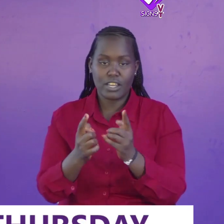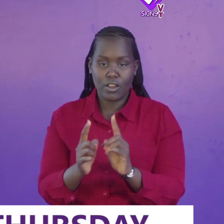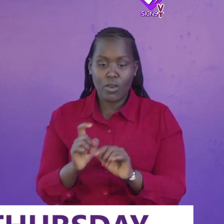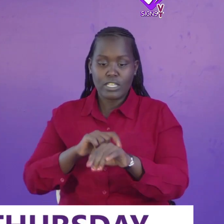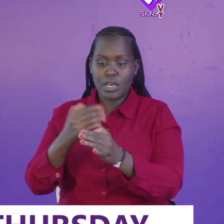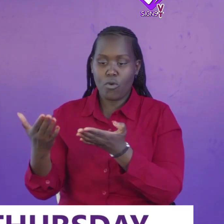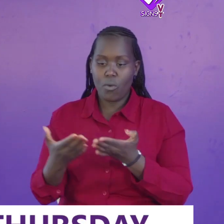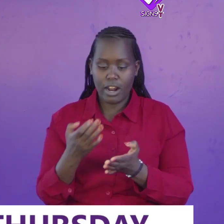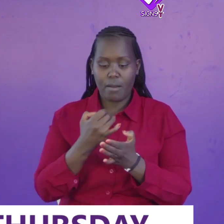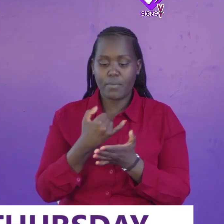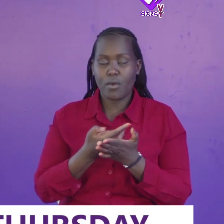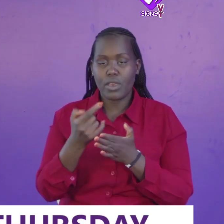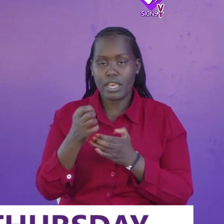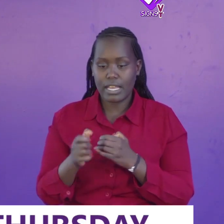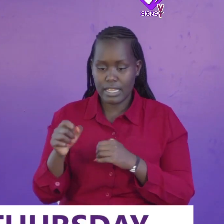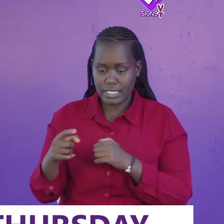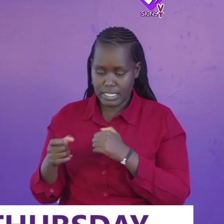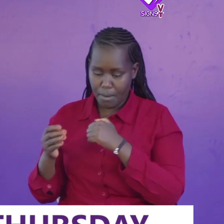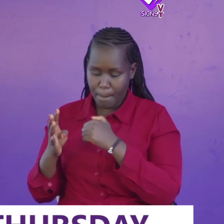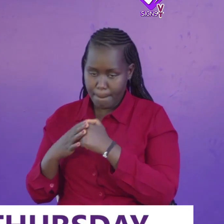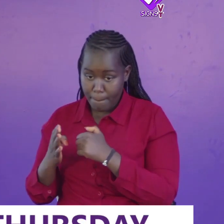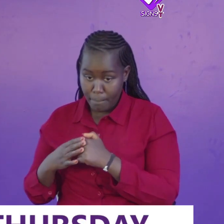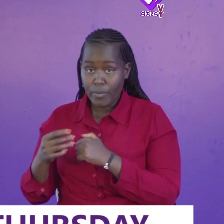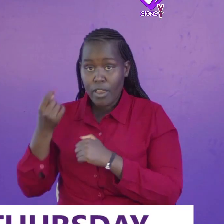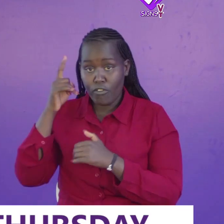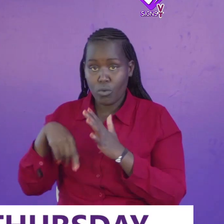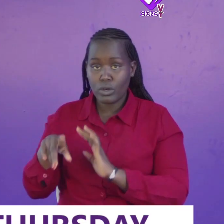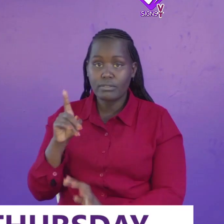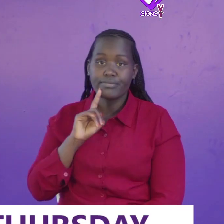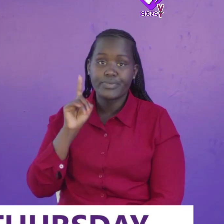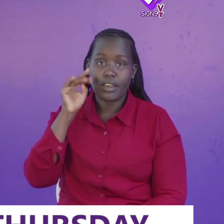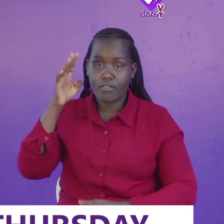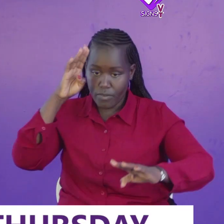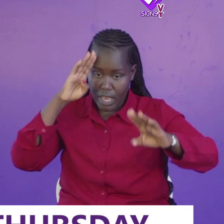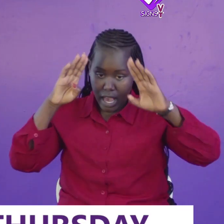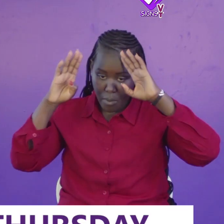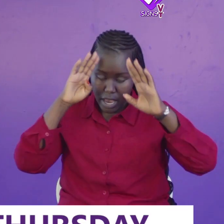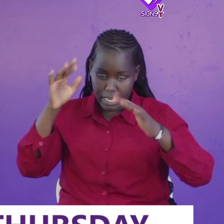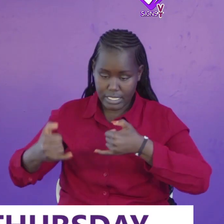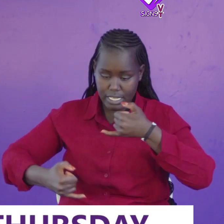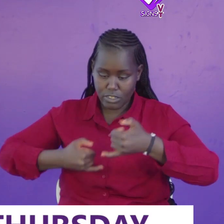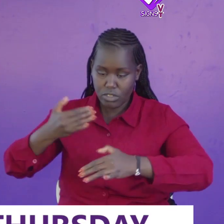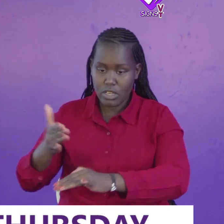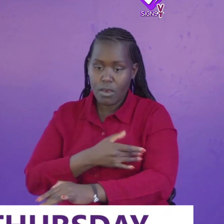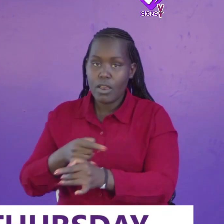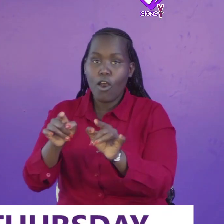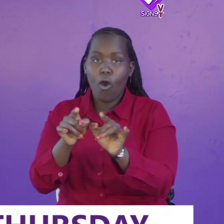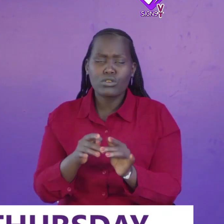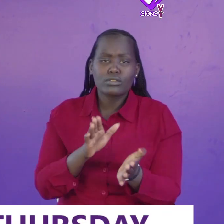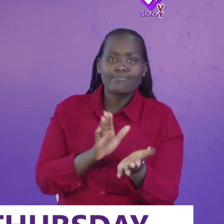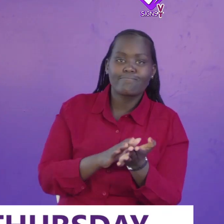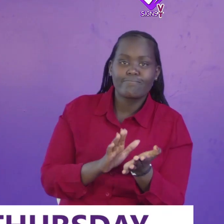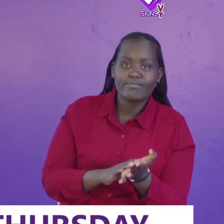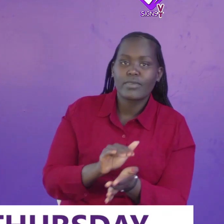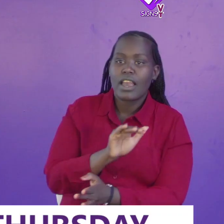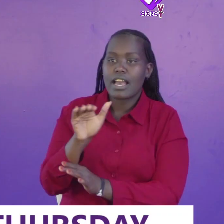So this September niwaambia ni Deaf Awareness Month. Make sure you enjoy the music na pia ucomment na urequest music.